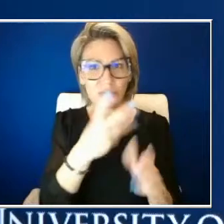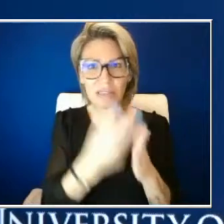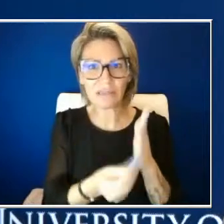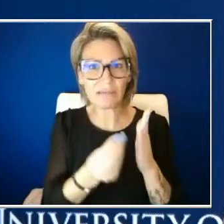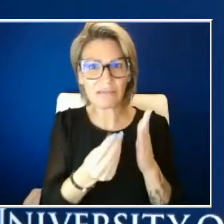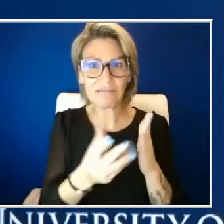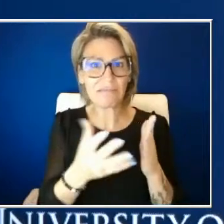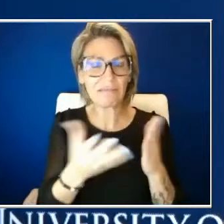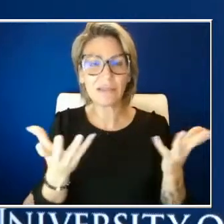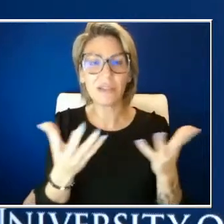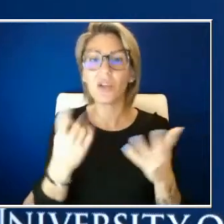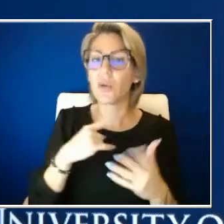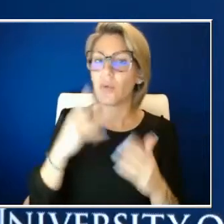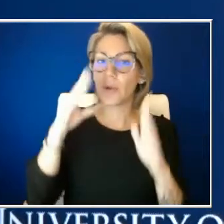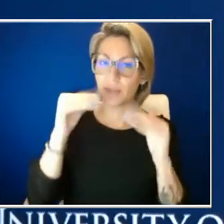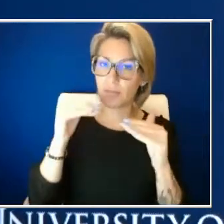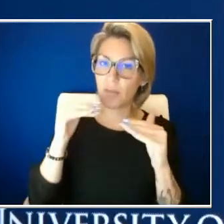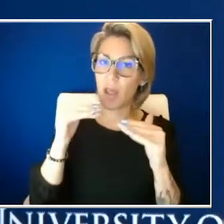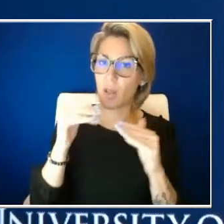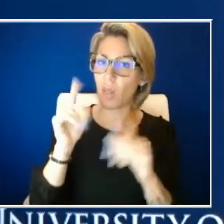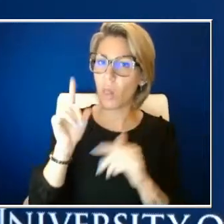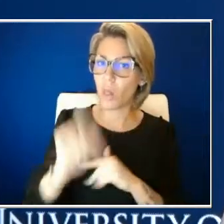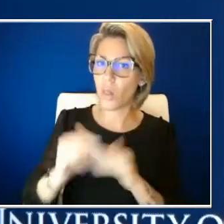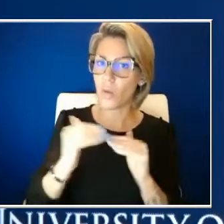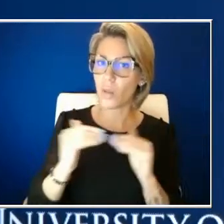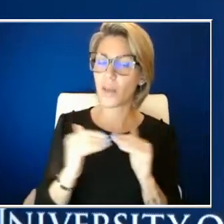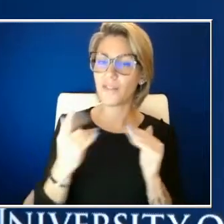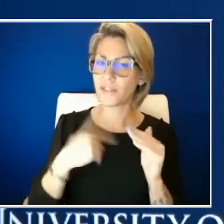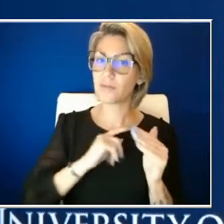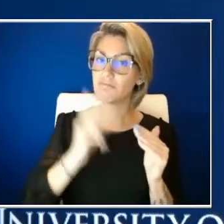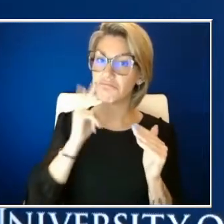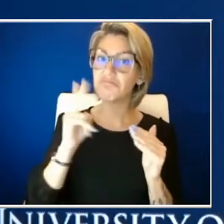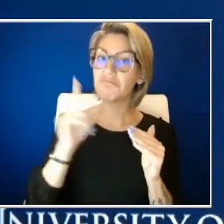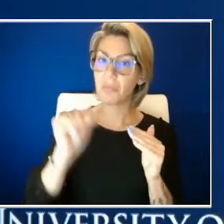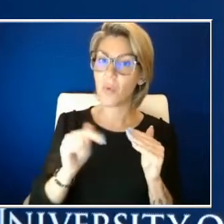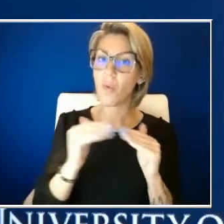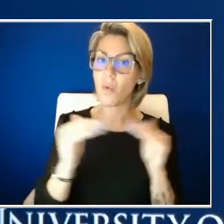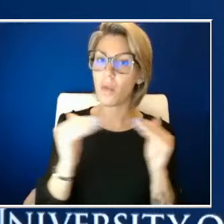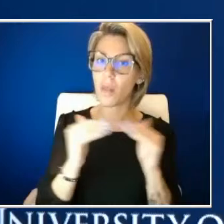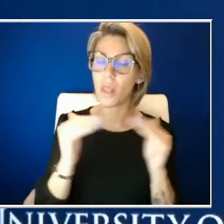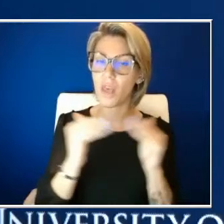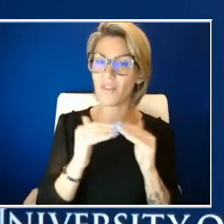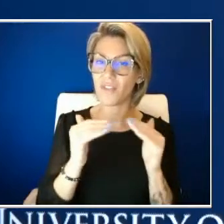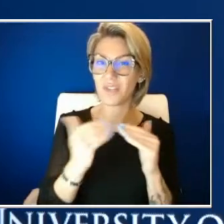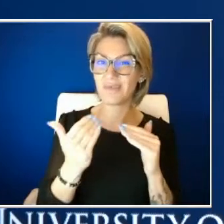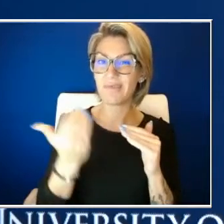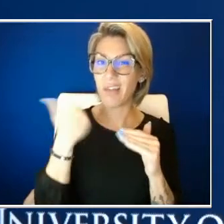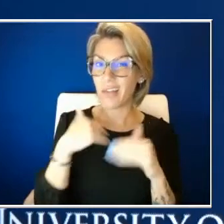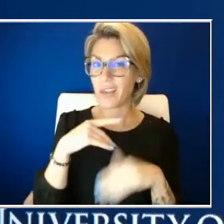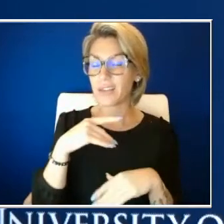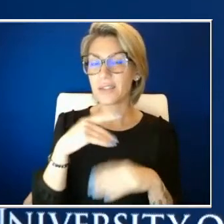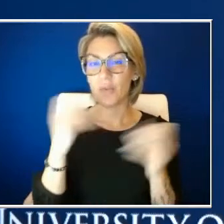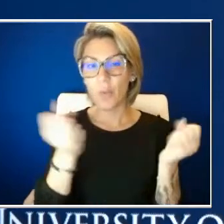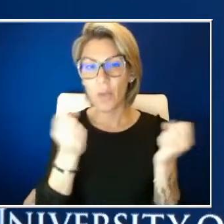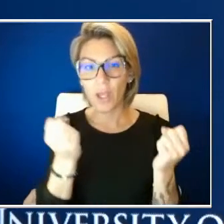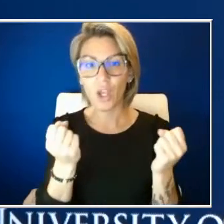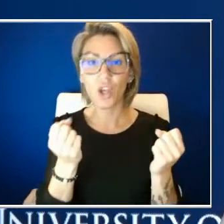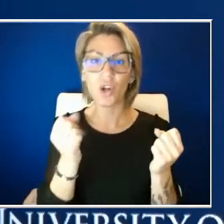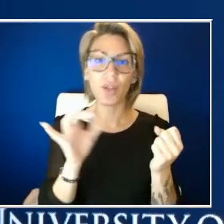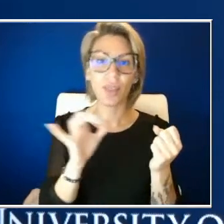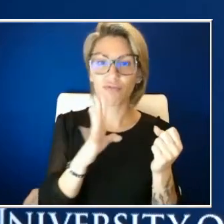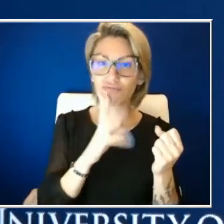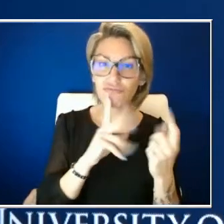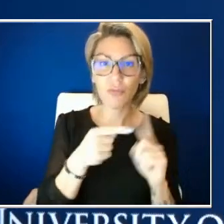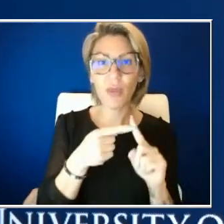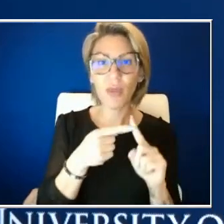expect lower levels, and we certainly have seen lower levels from what they were last winter, but I think just as you're talking about, still that